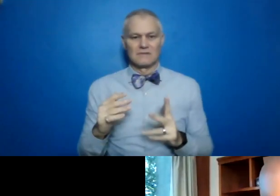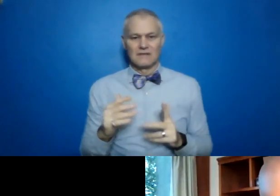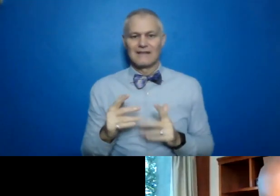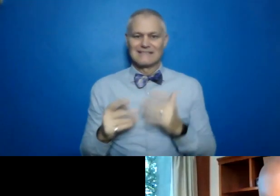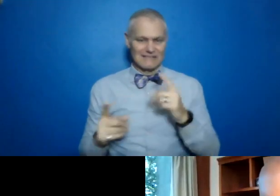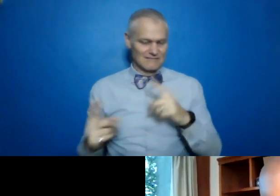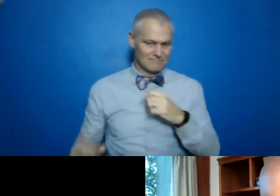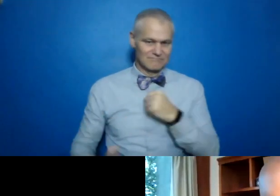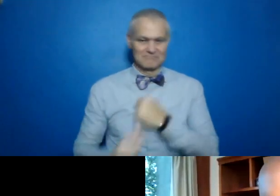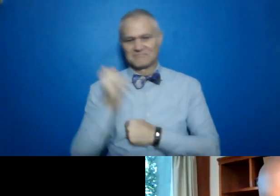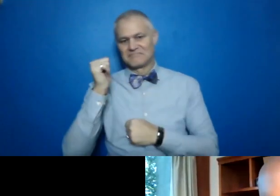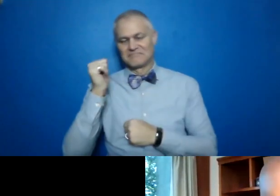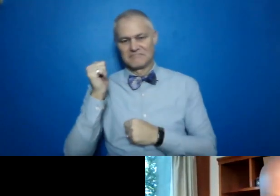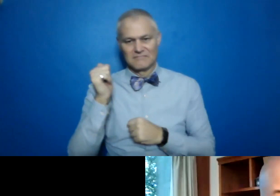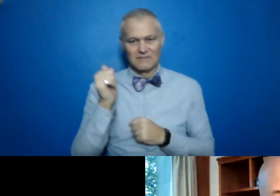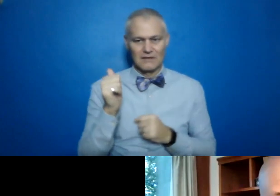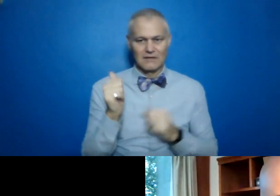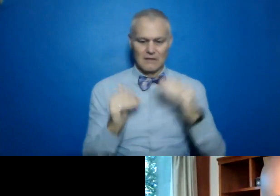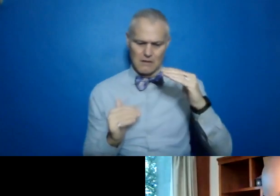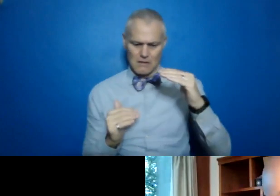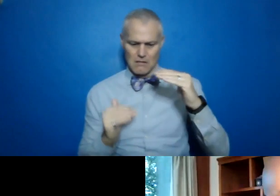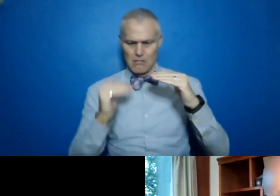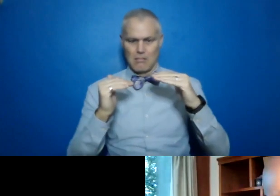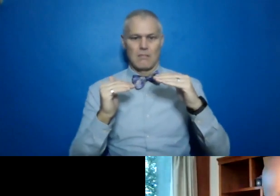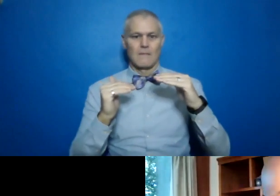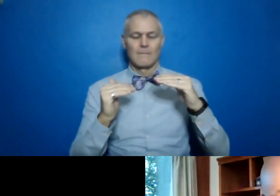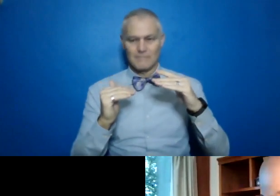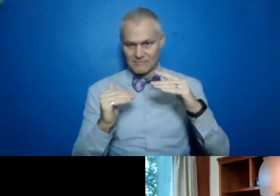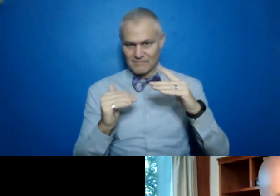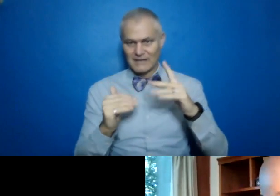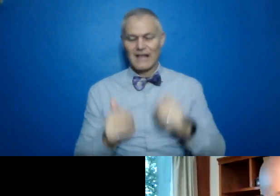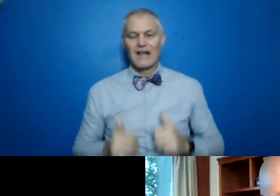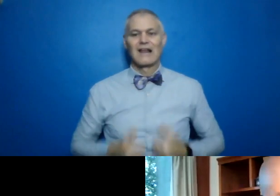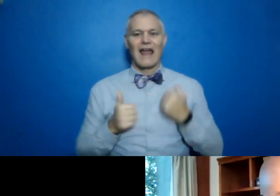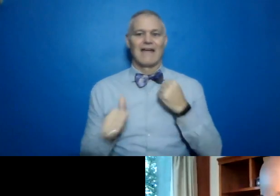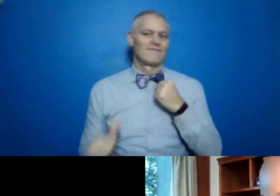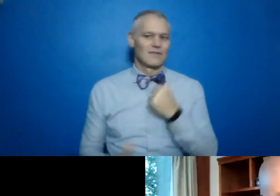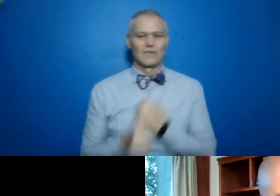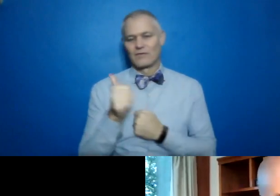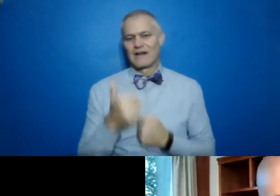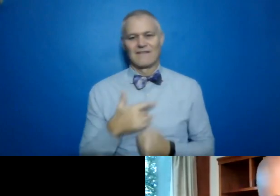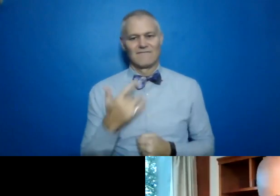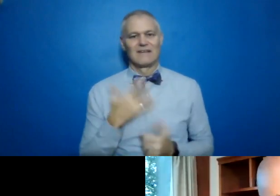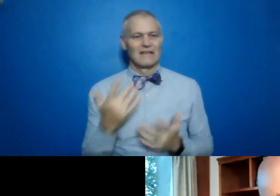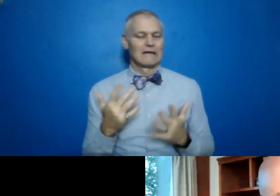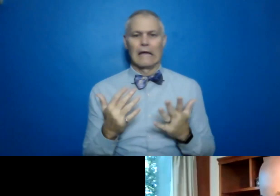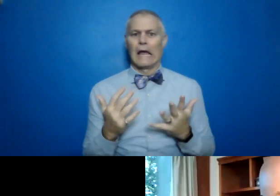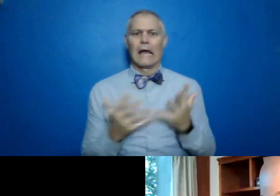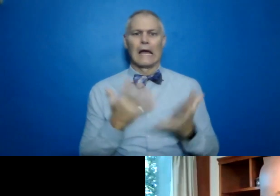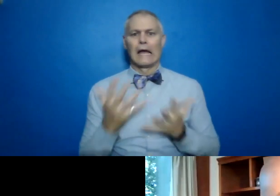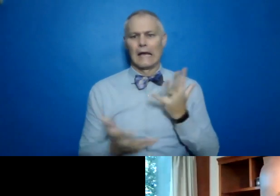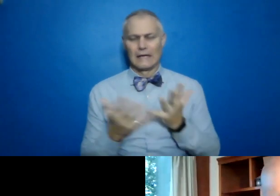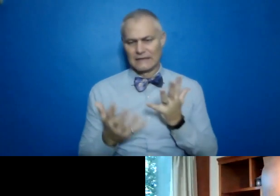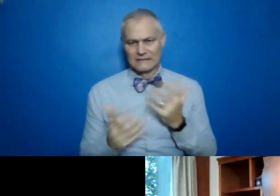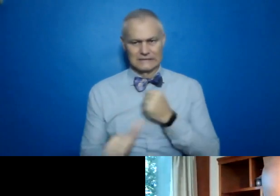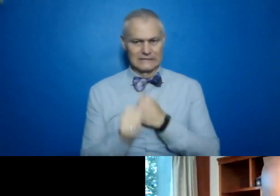even getting closer, if not equal, them coming up creates a life-threatening sense of precarity. And